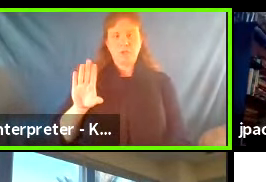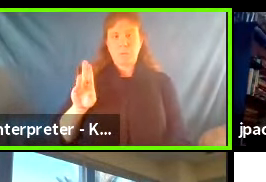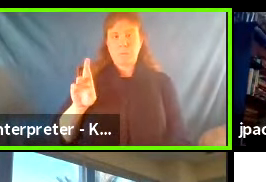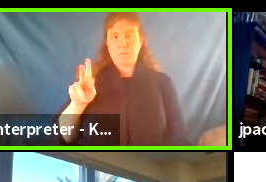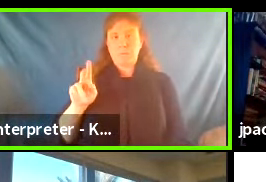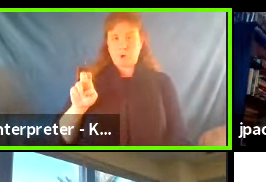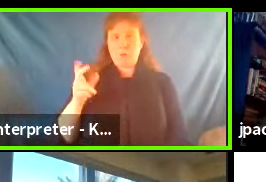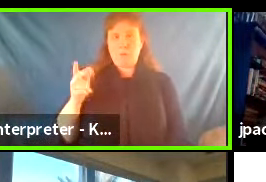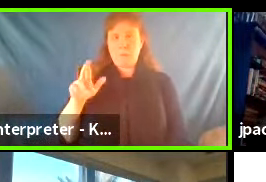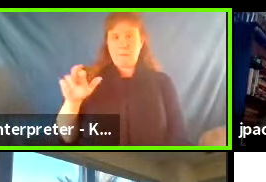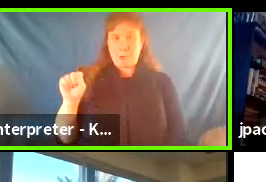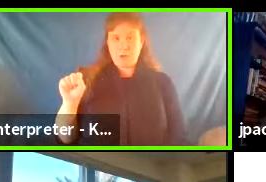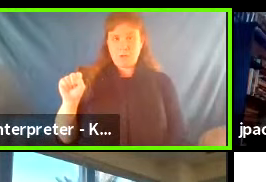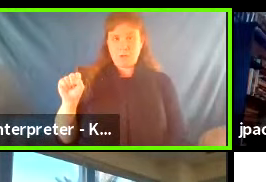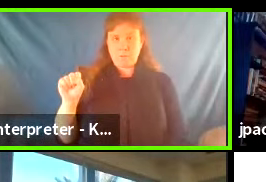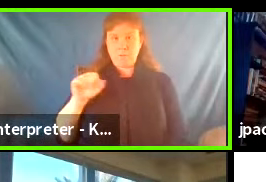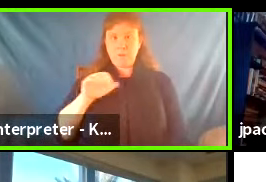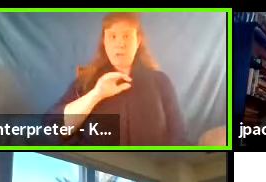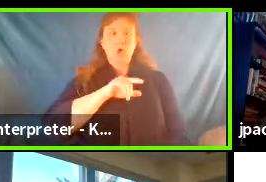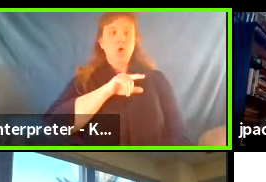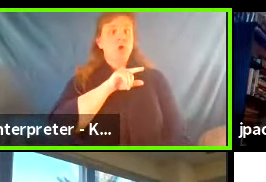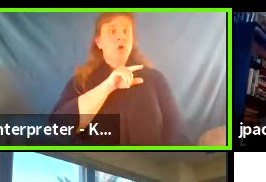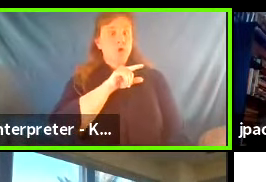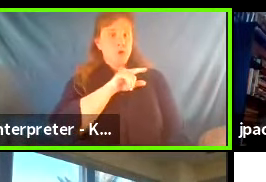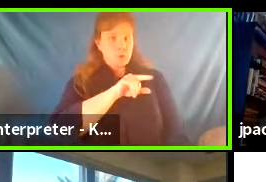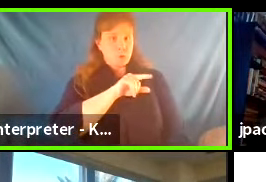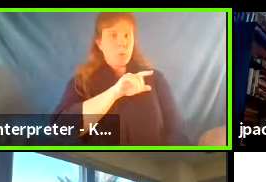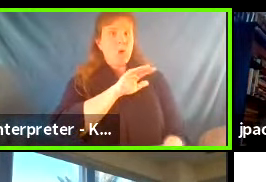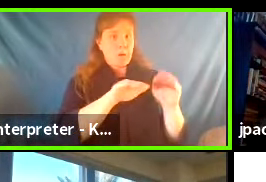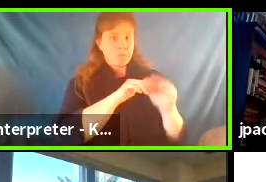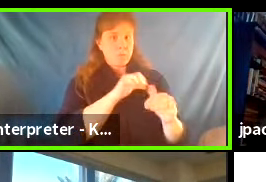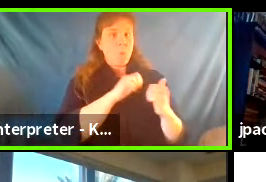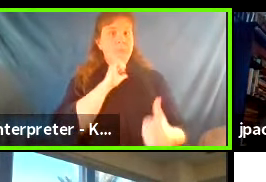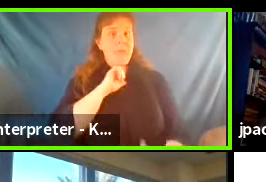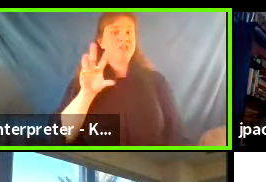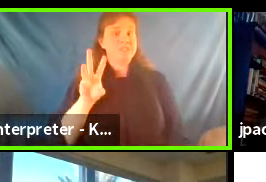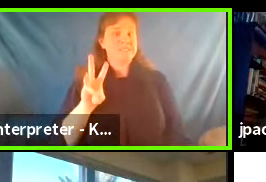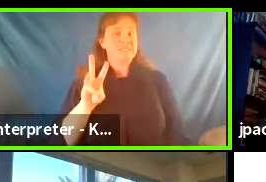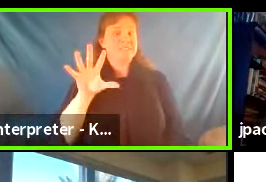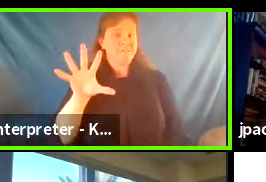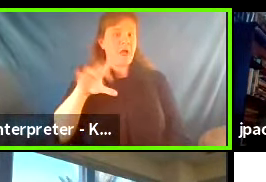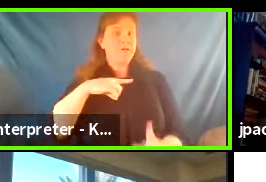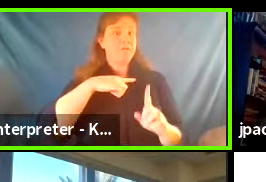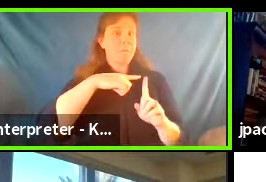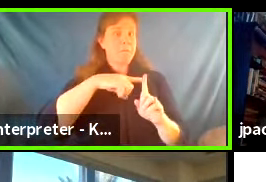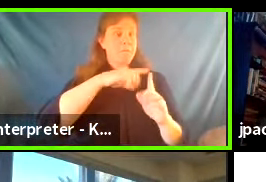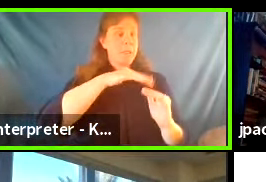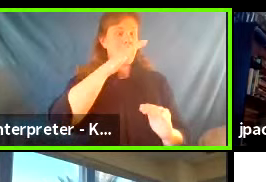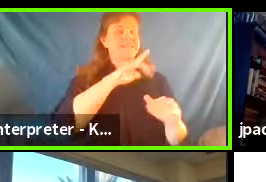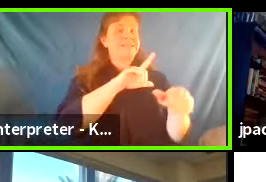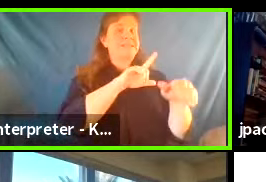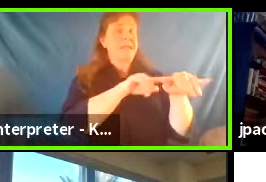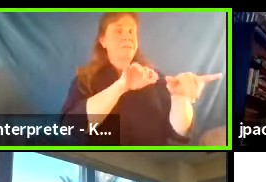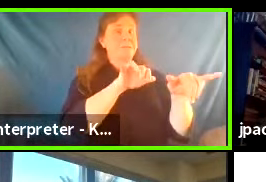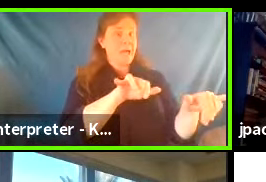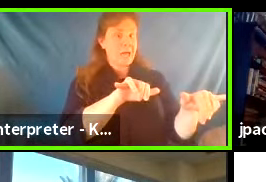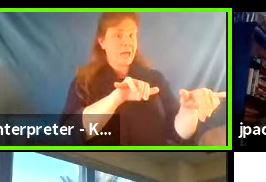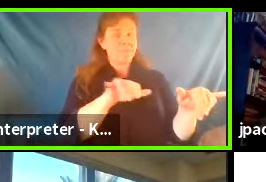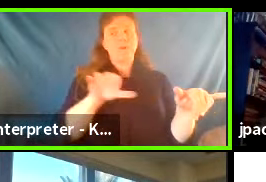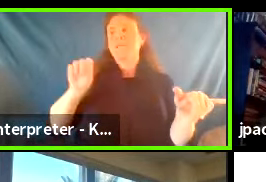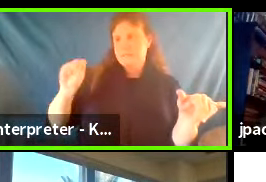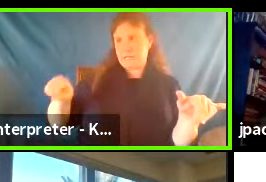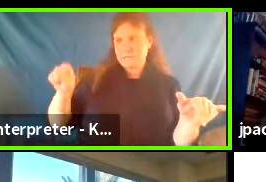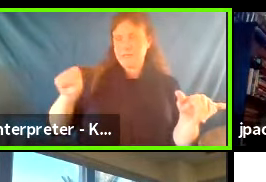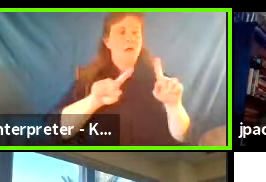the 65 plus going at the same time. Yes. But okay, so that's helpful. And I think